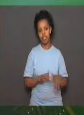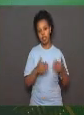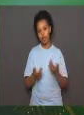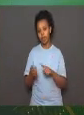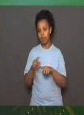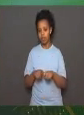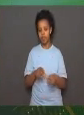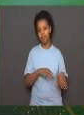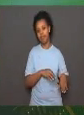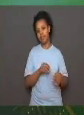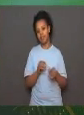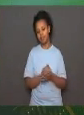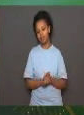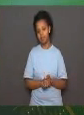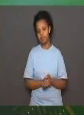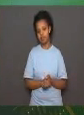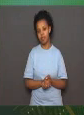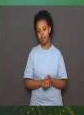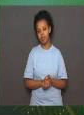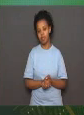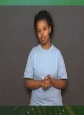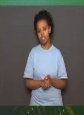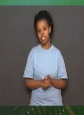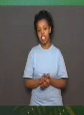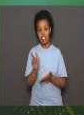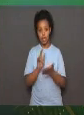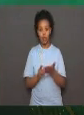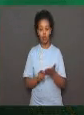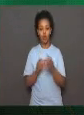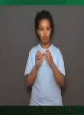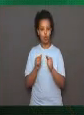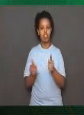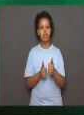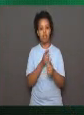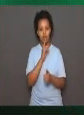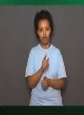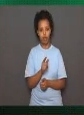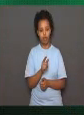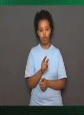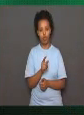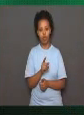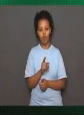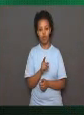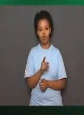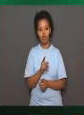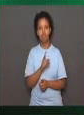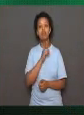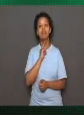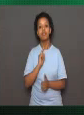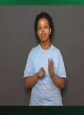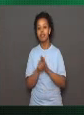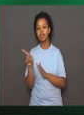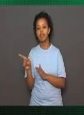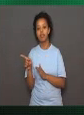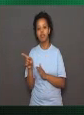Welcome back, students. You could have listed the following. Swallows migrate during the